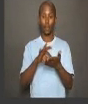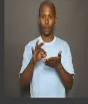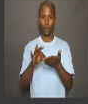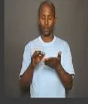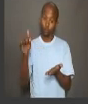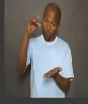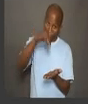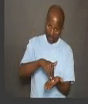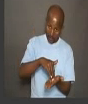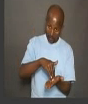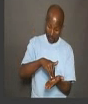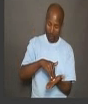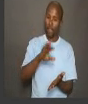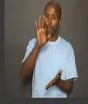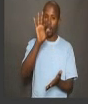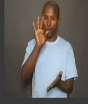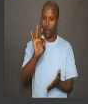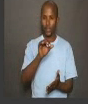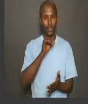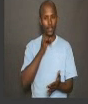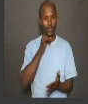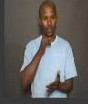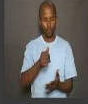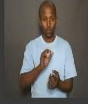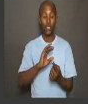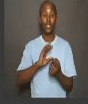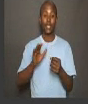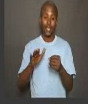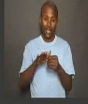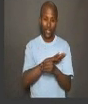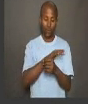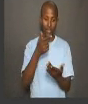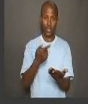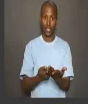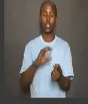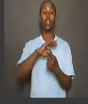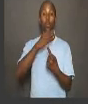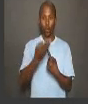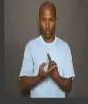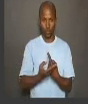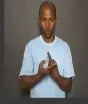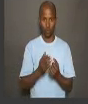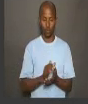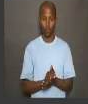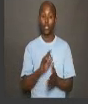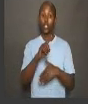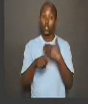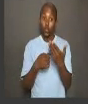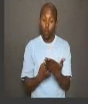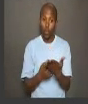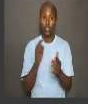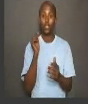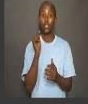Once again, 9 does not satisfy this condition, so the